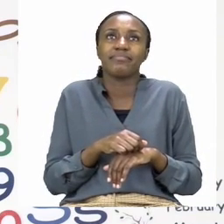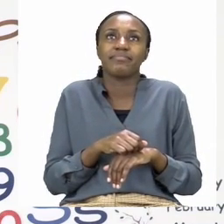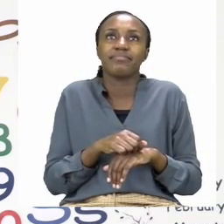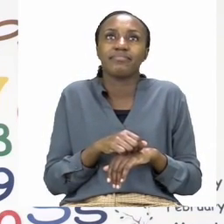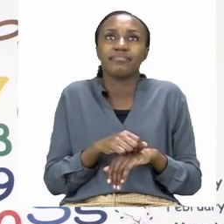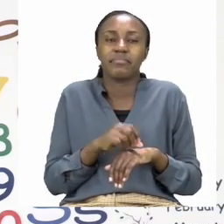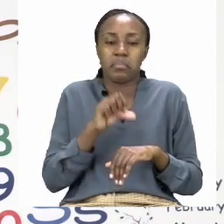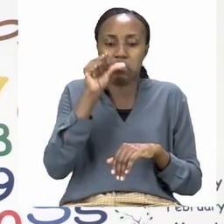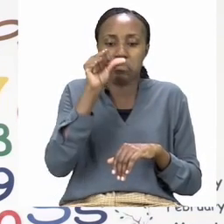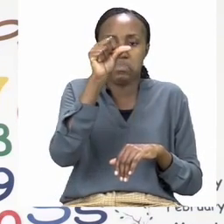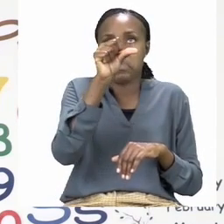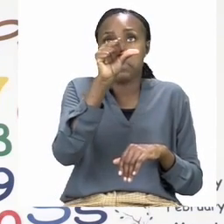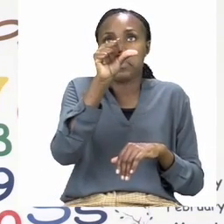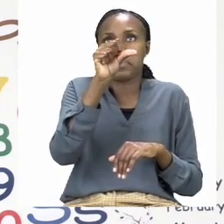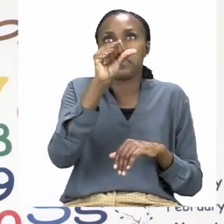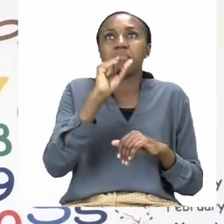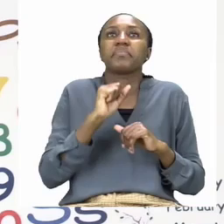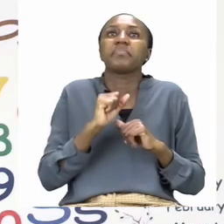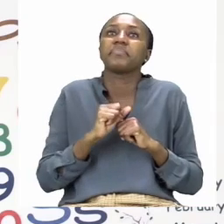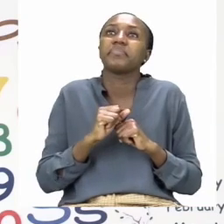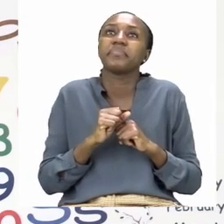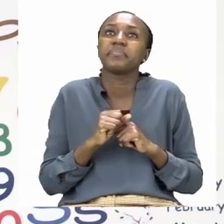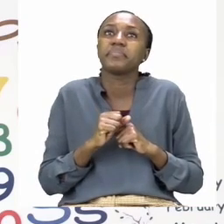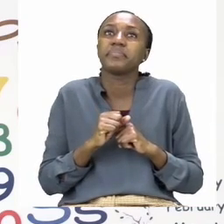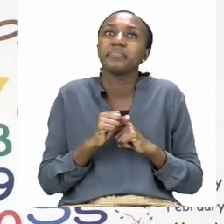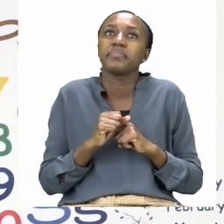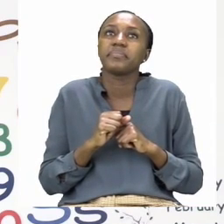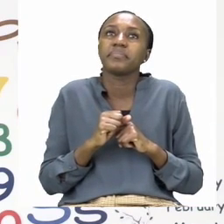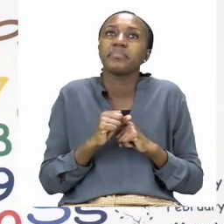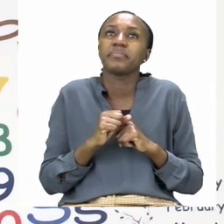go ahead and we paste it on